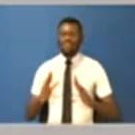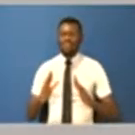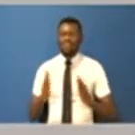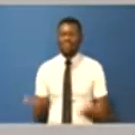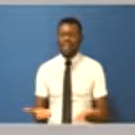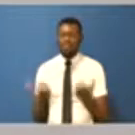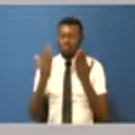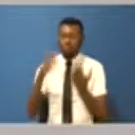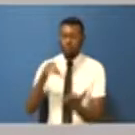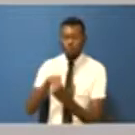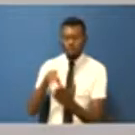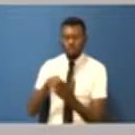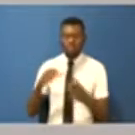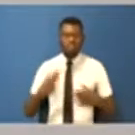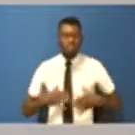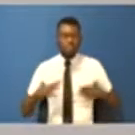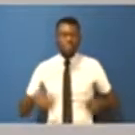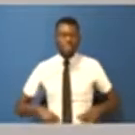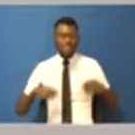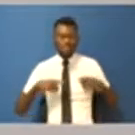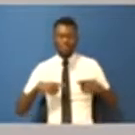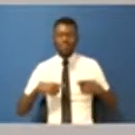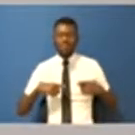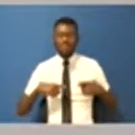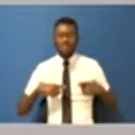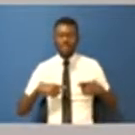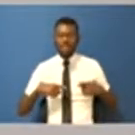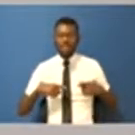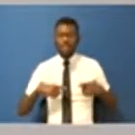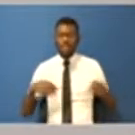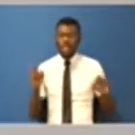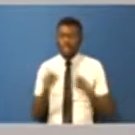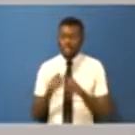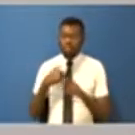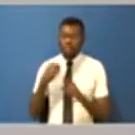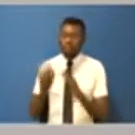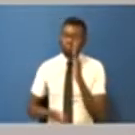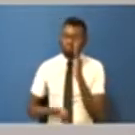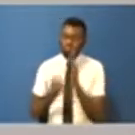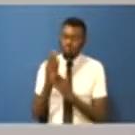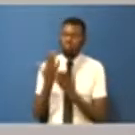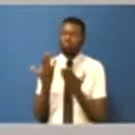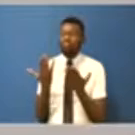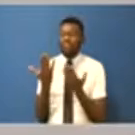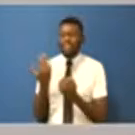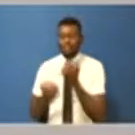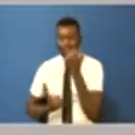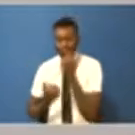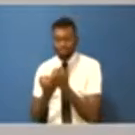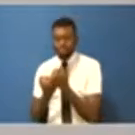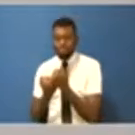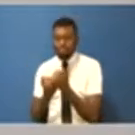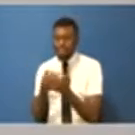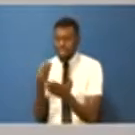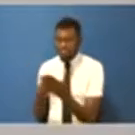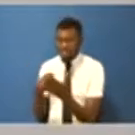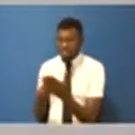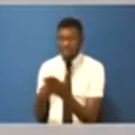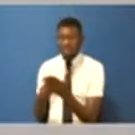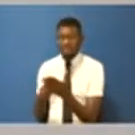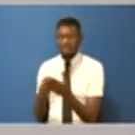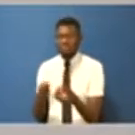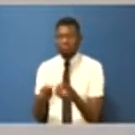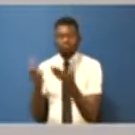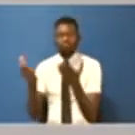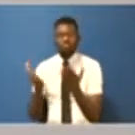improved the condition that people live in there and they'll come with support like give money so that we can